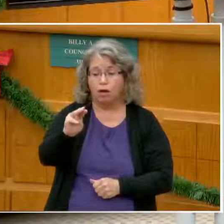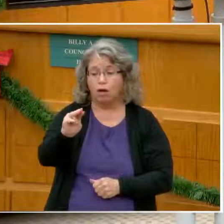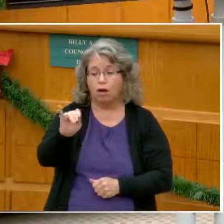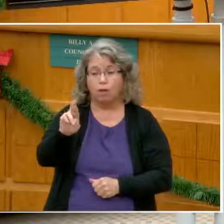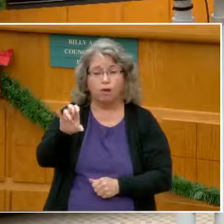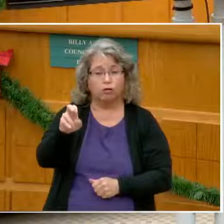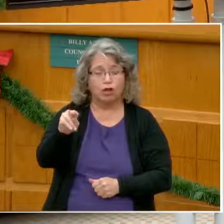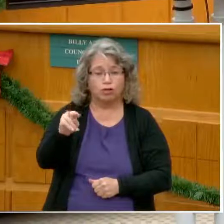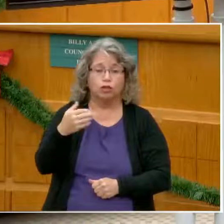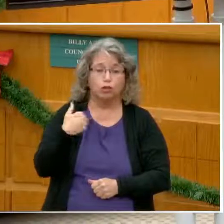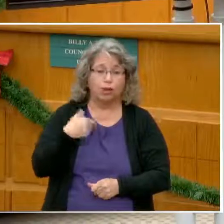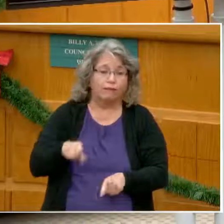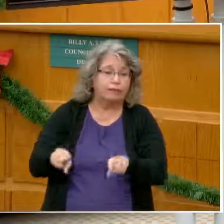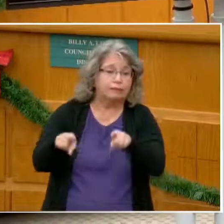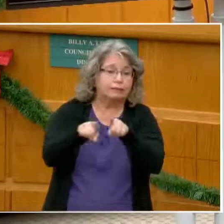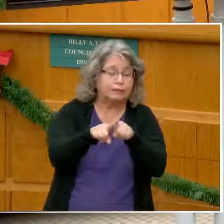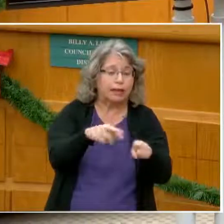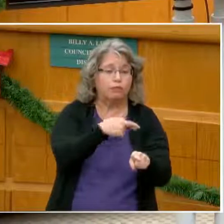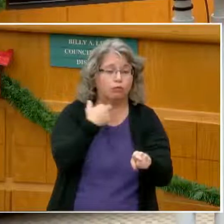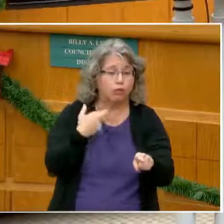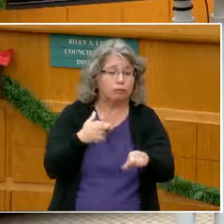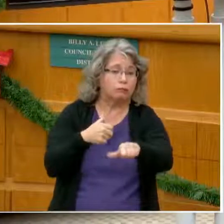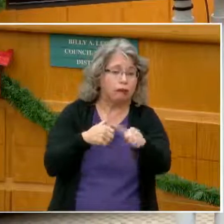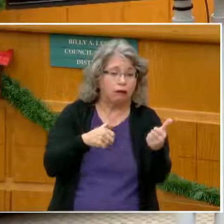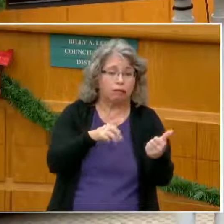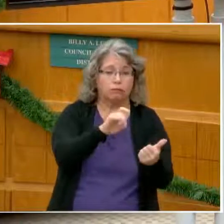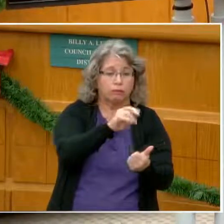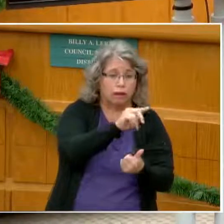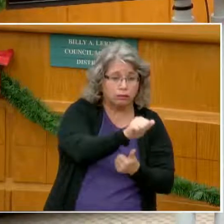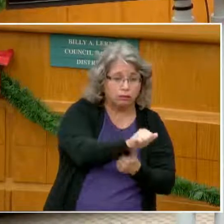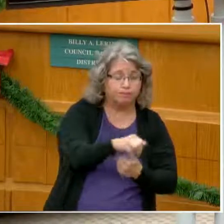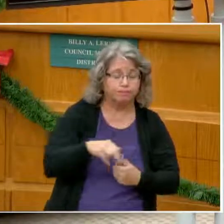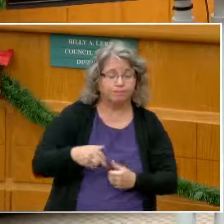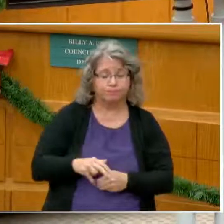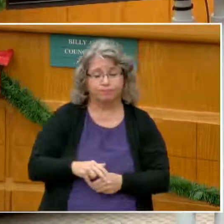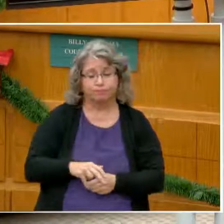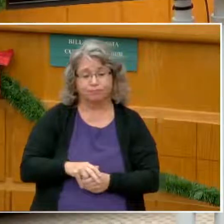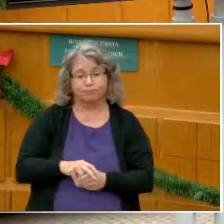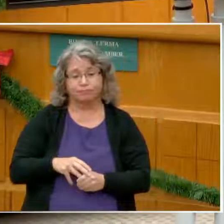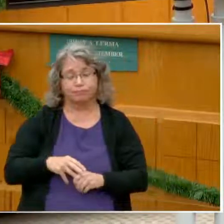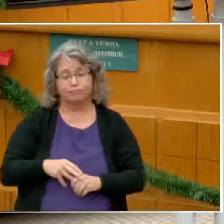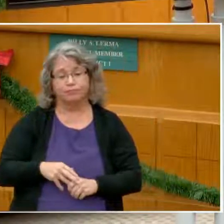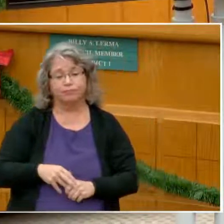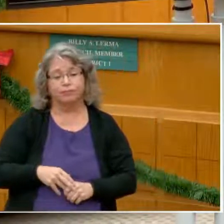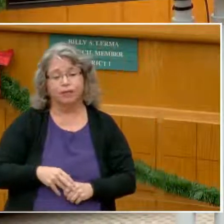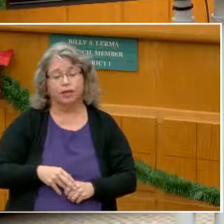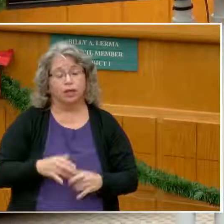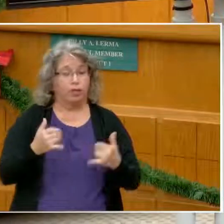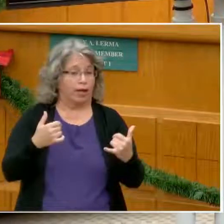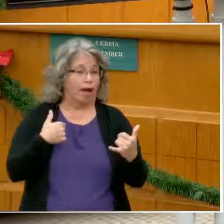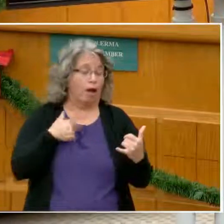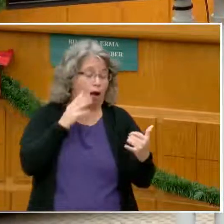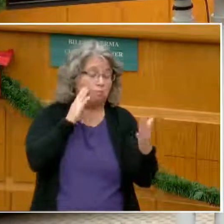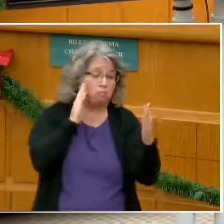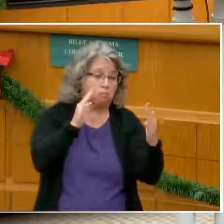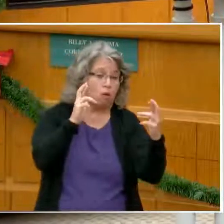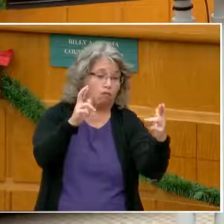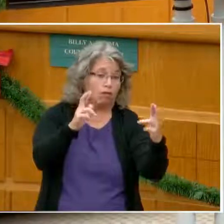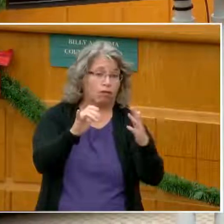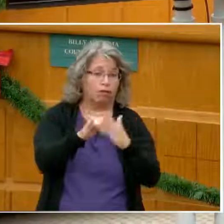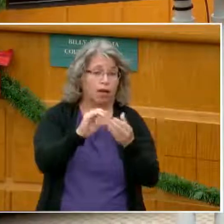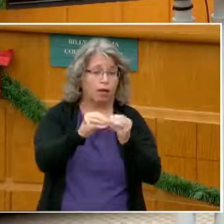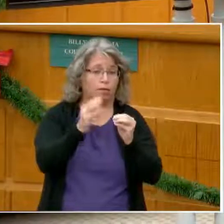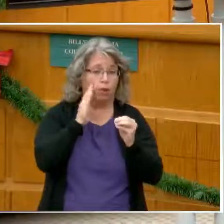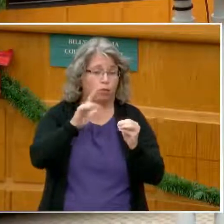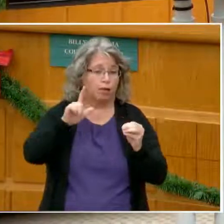Now, I'm hopeful, and I believe at this moment that number is low. But again, increased